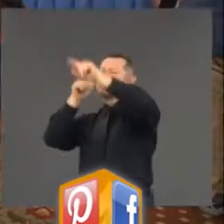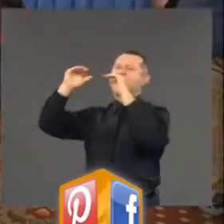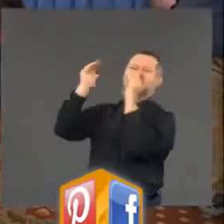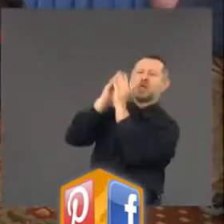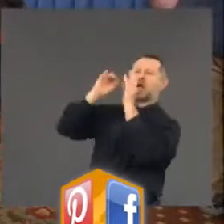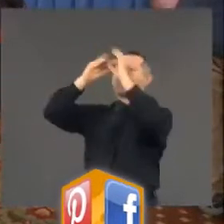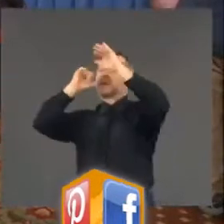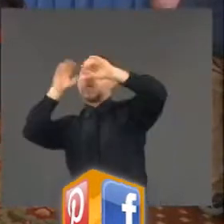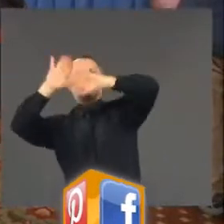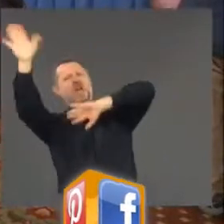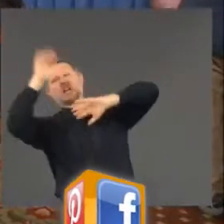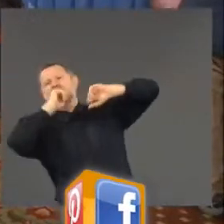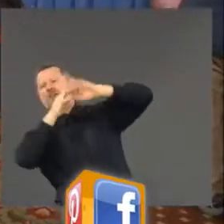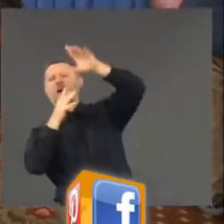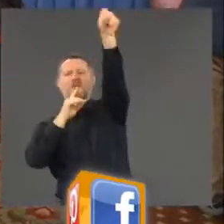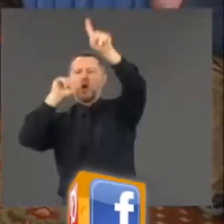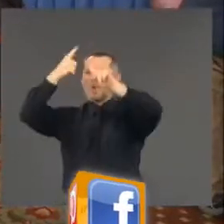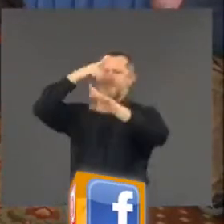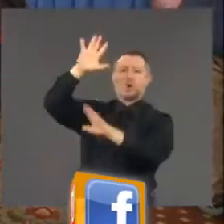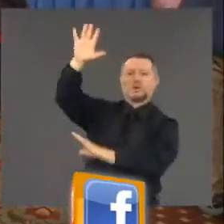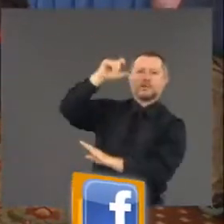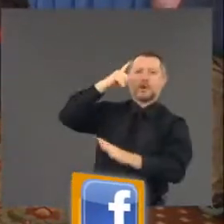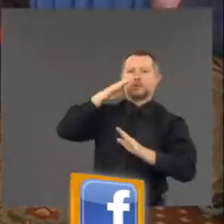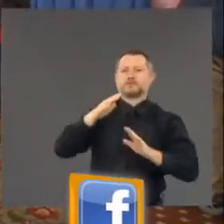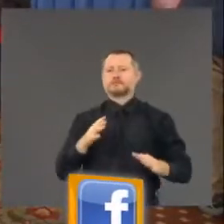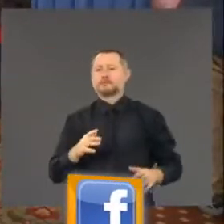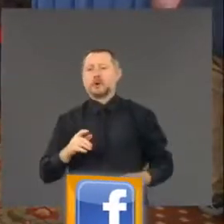I'm going to be here tomorrow. Wait. I'm not